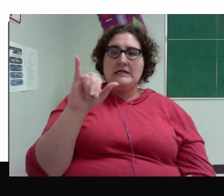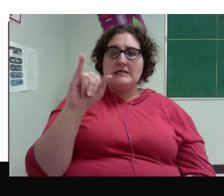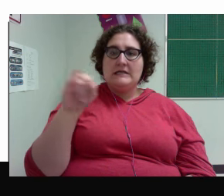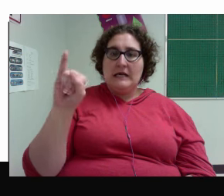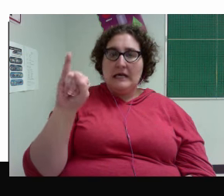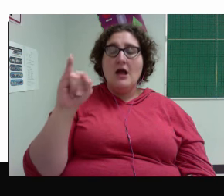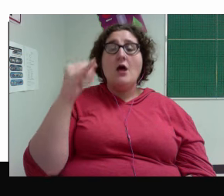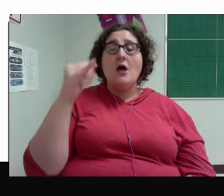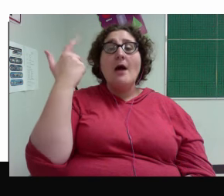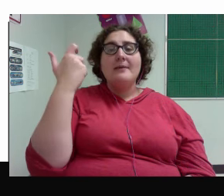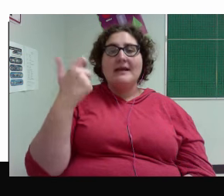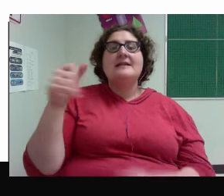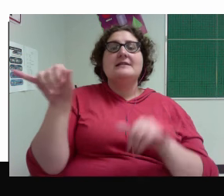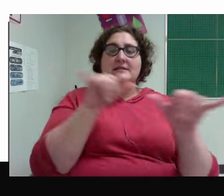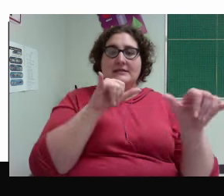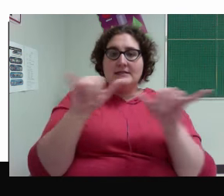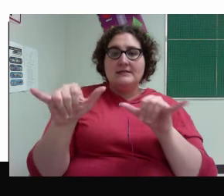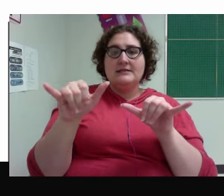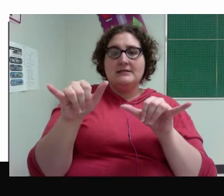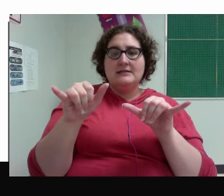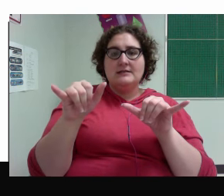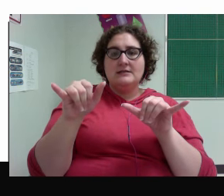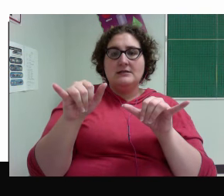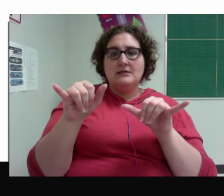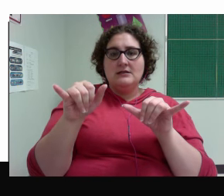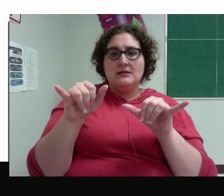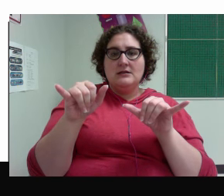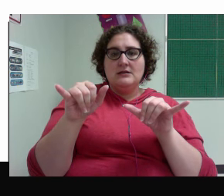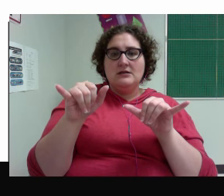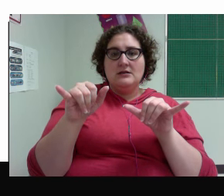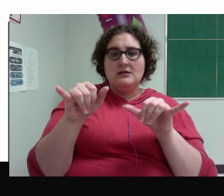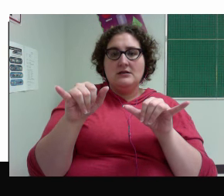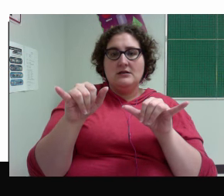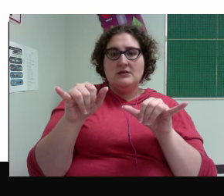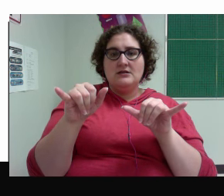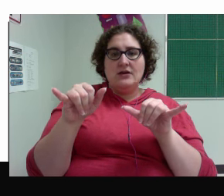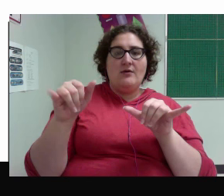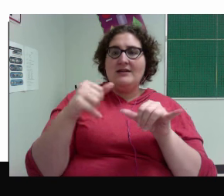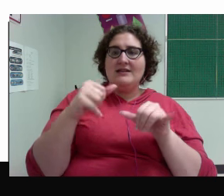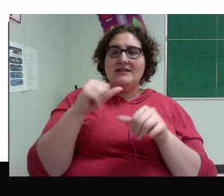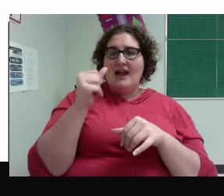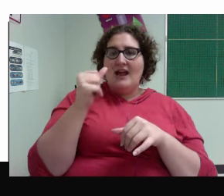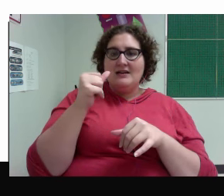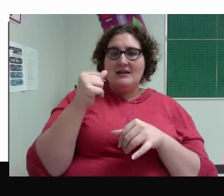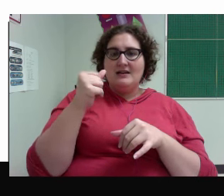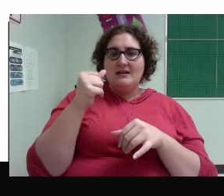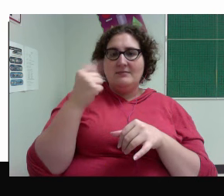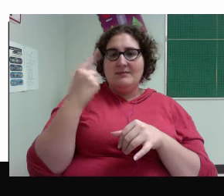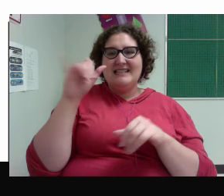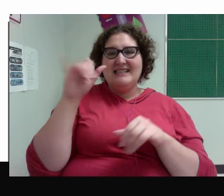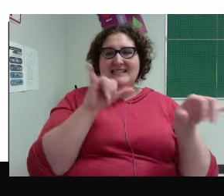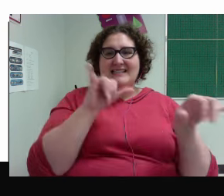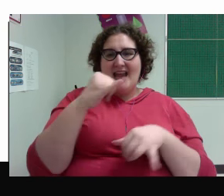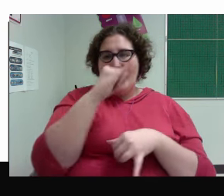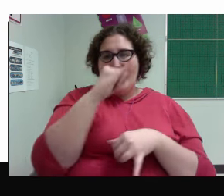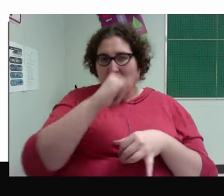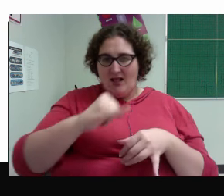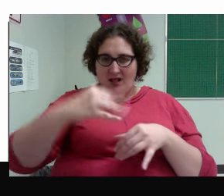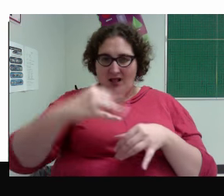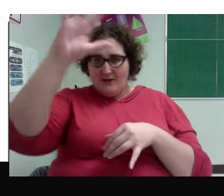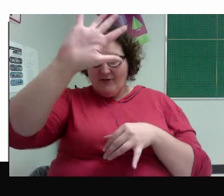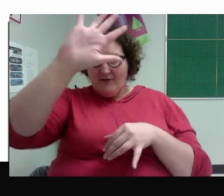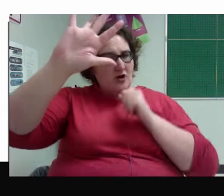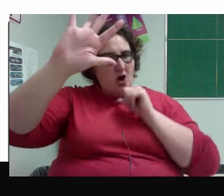of the transversal, so we could get rid of all of our alternate interior and alternate exterior because they're both on the same side. And then when we're